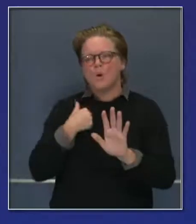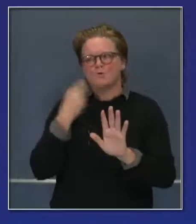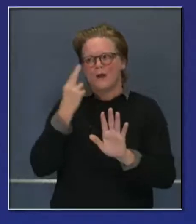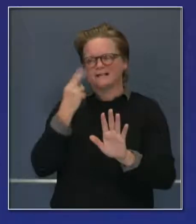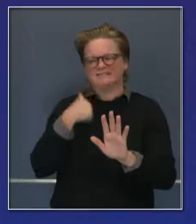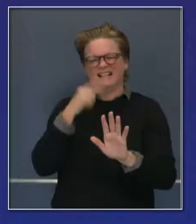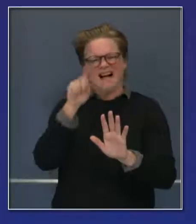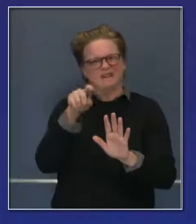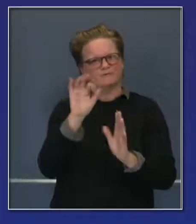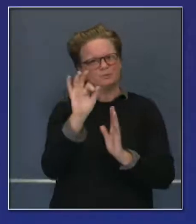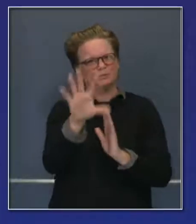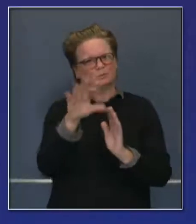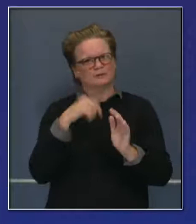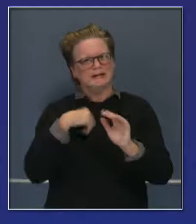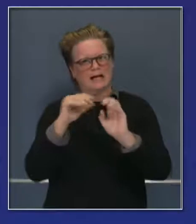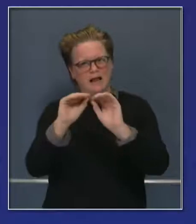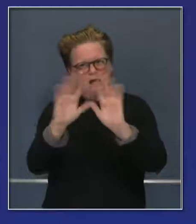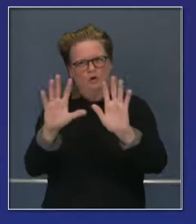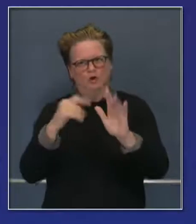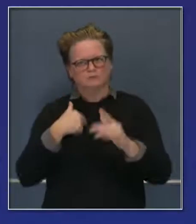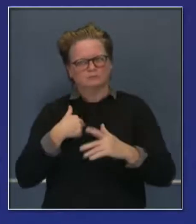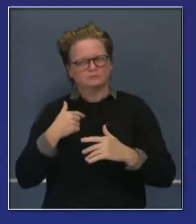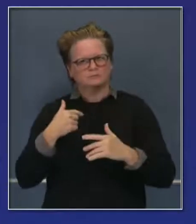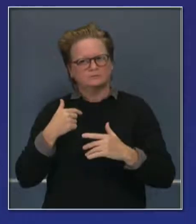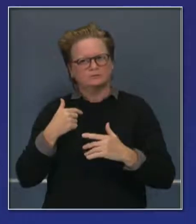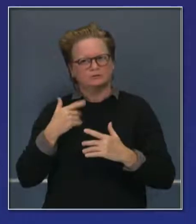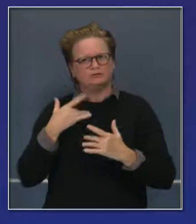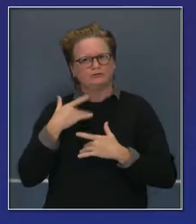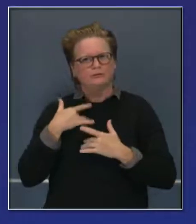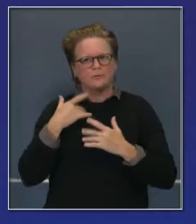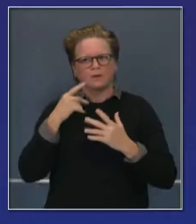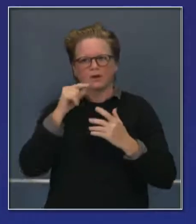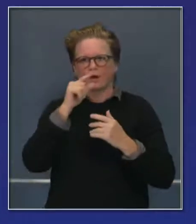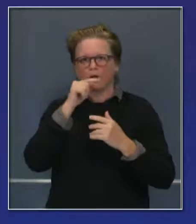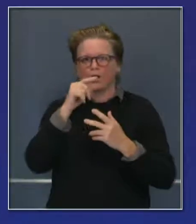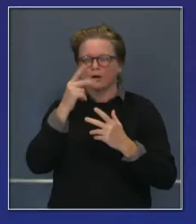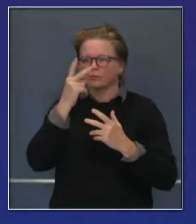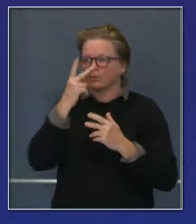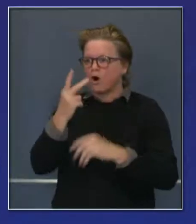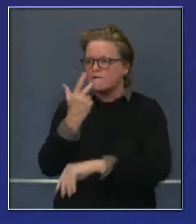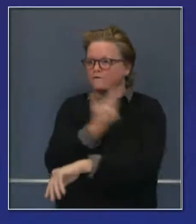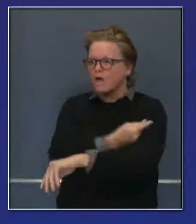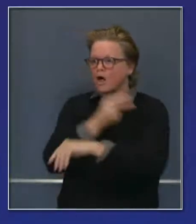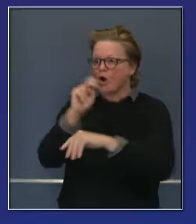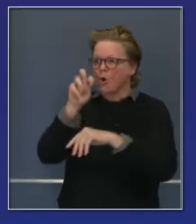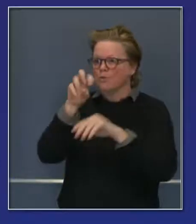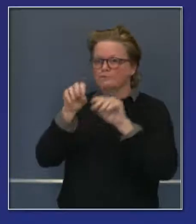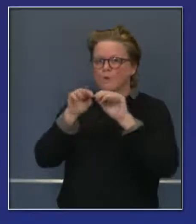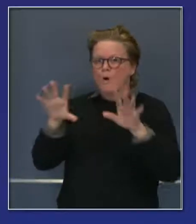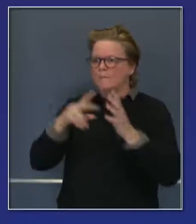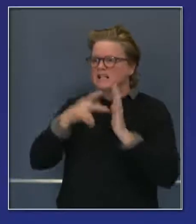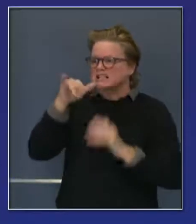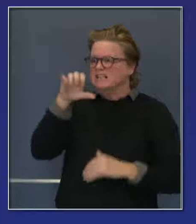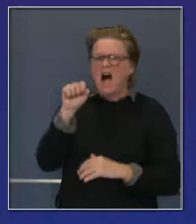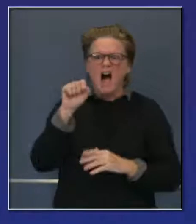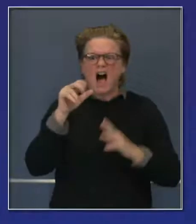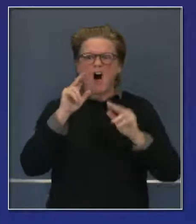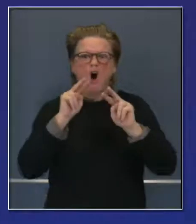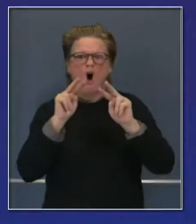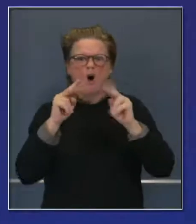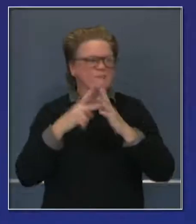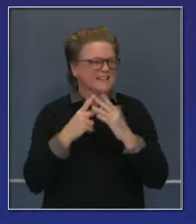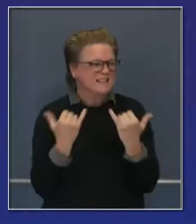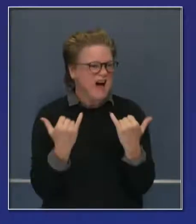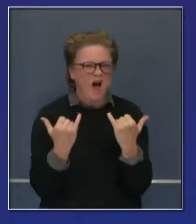truthfully, that we may get over-exuberant because now we believe we have a safe and effective